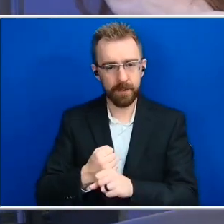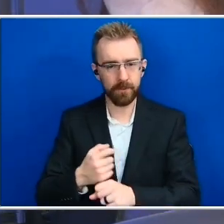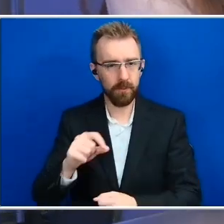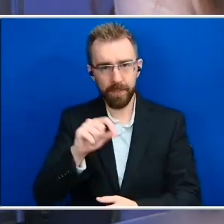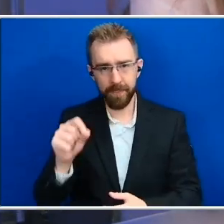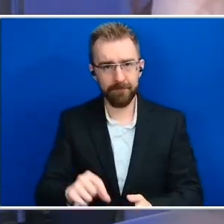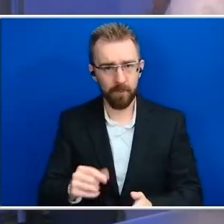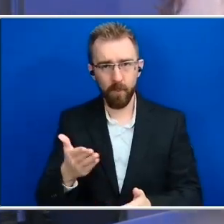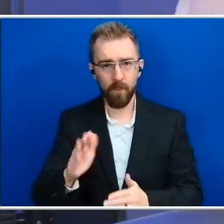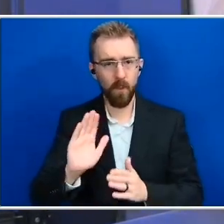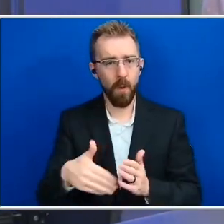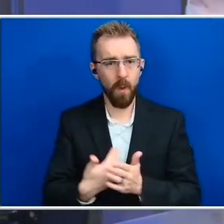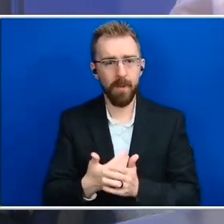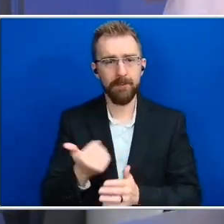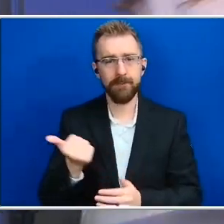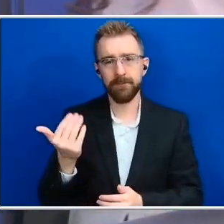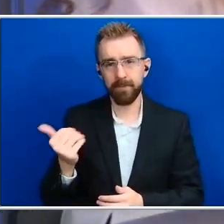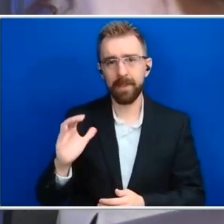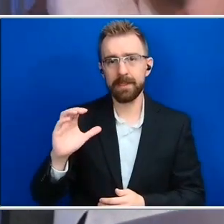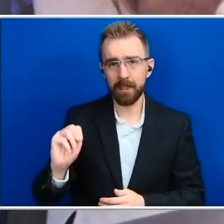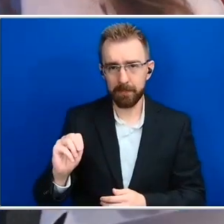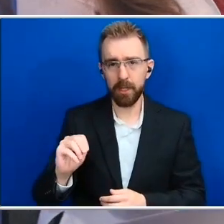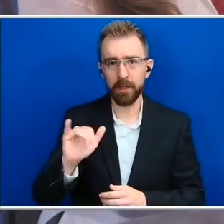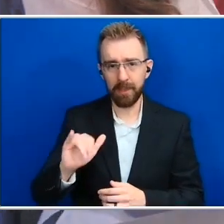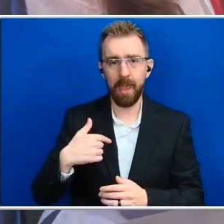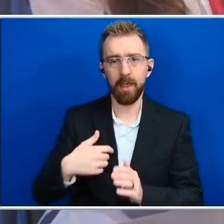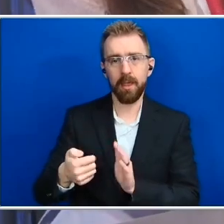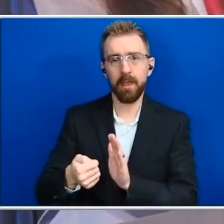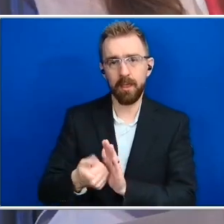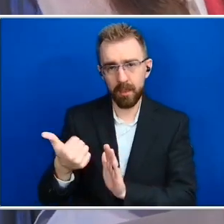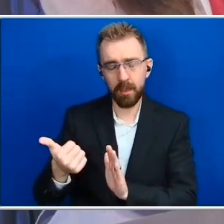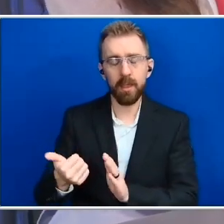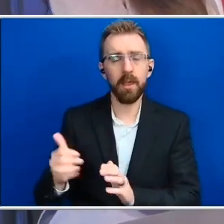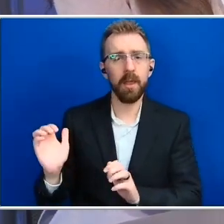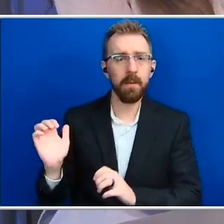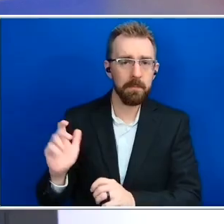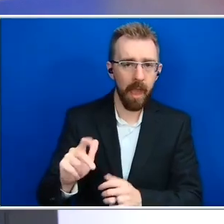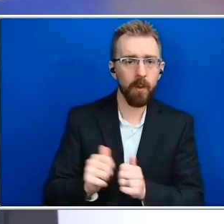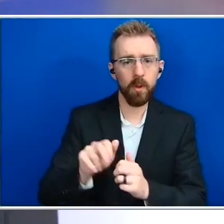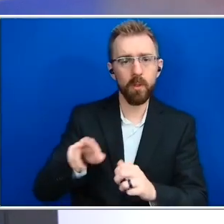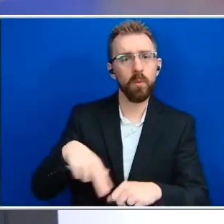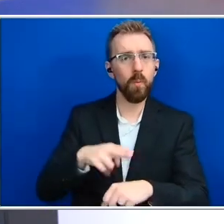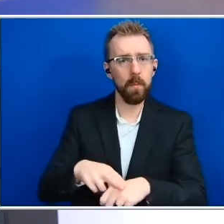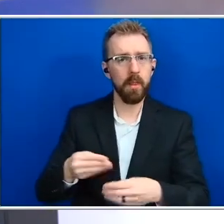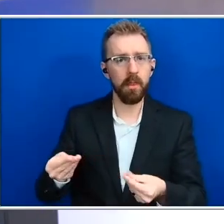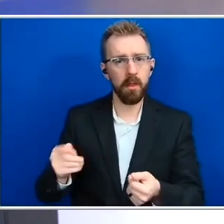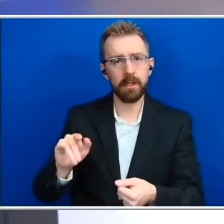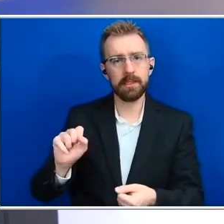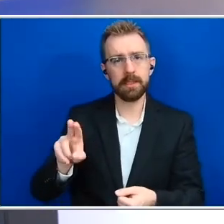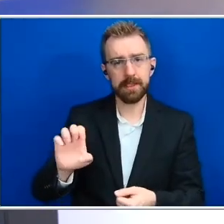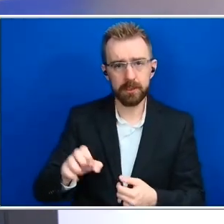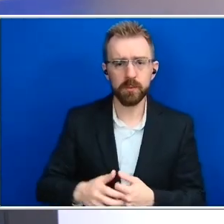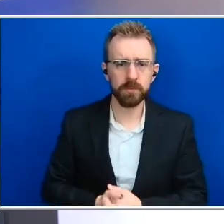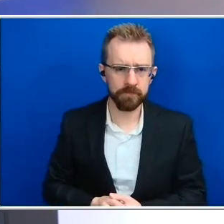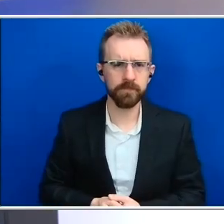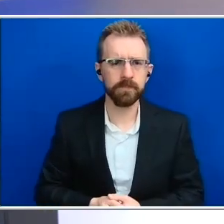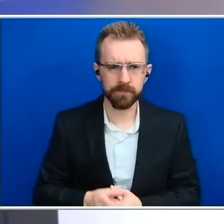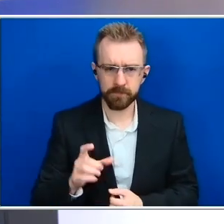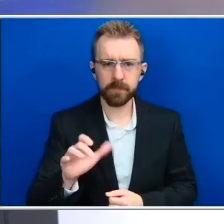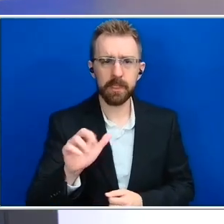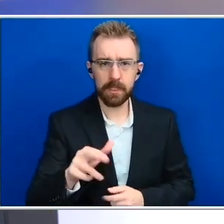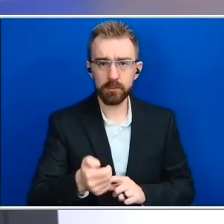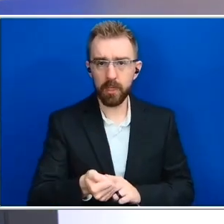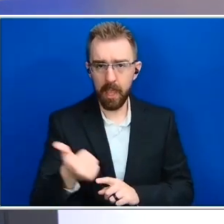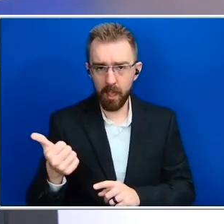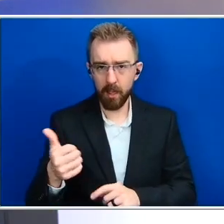15 centimeter that I resected came back with the normal tissue. Yeah, so got the cancer out superficially without